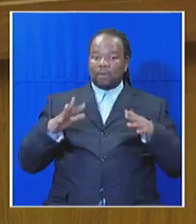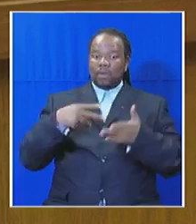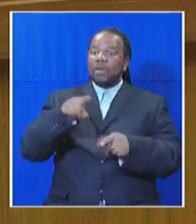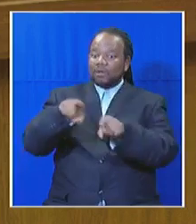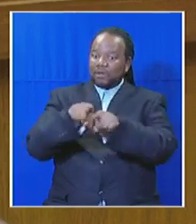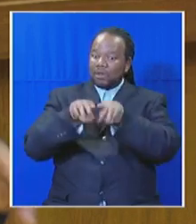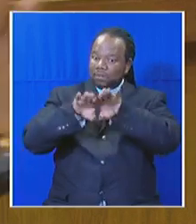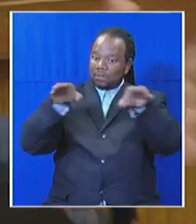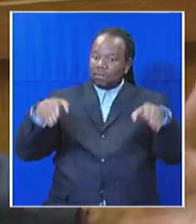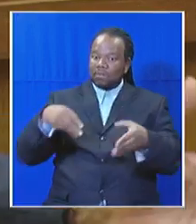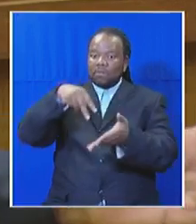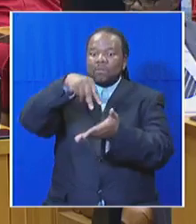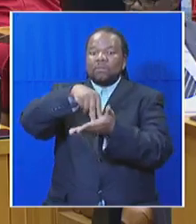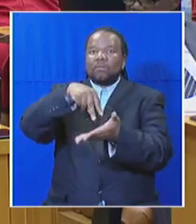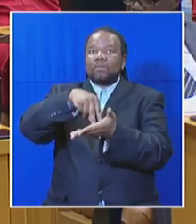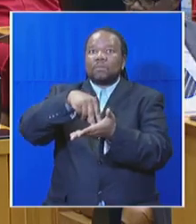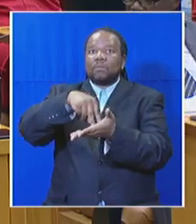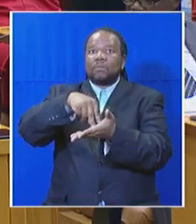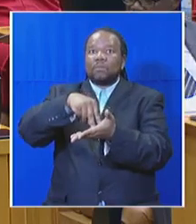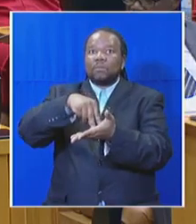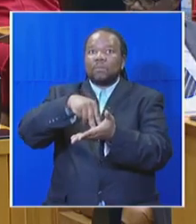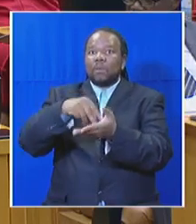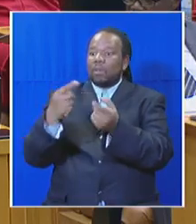am. So you can't blame me for that.